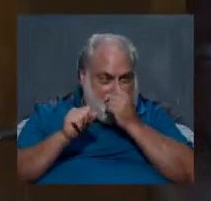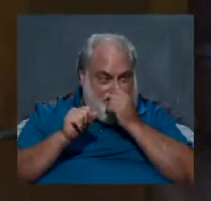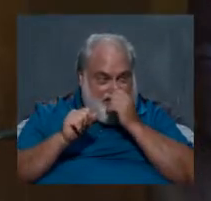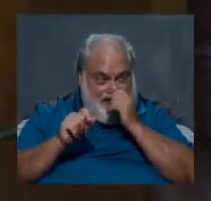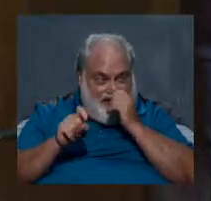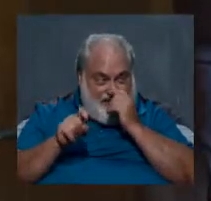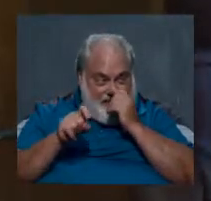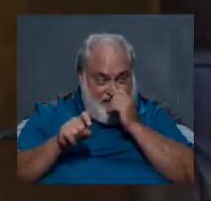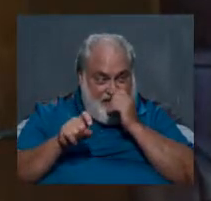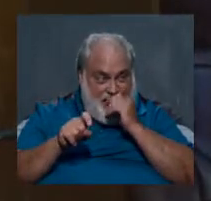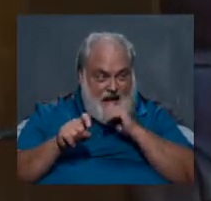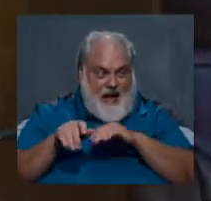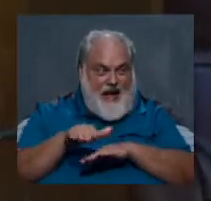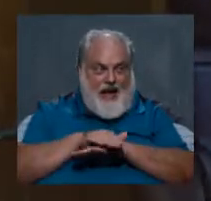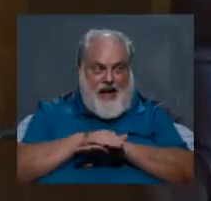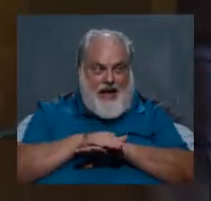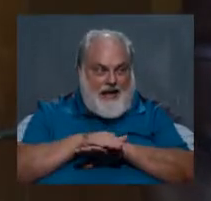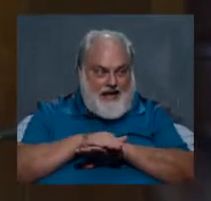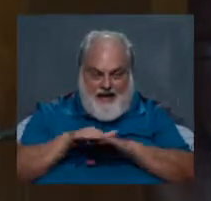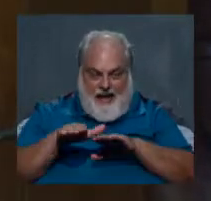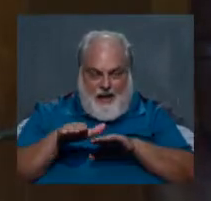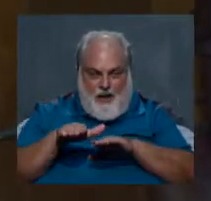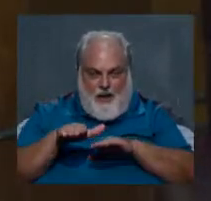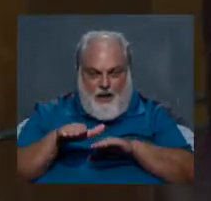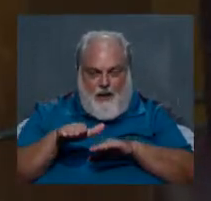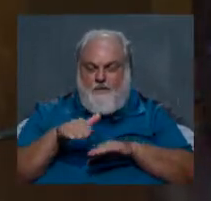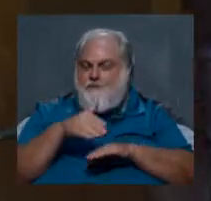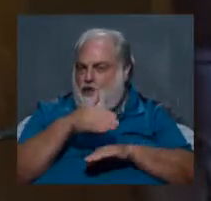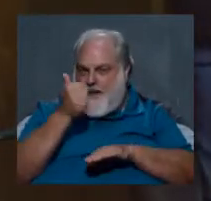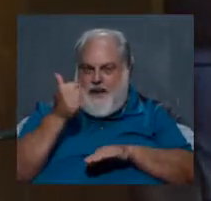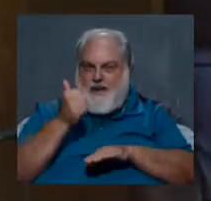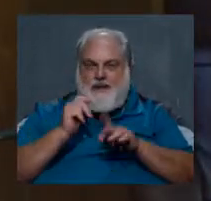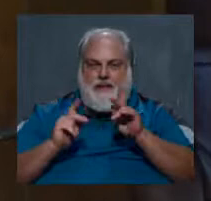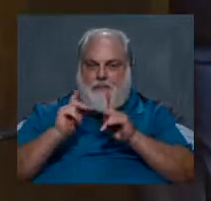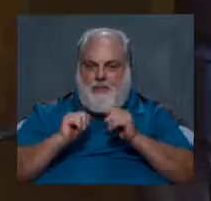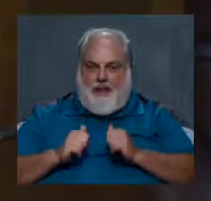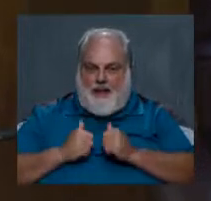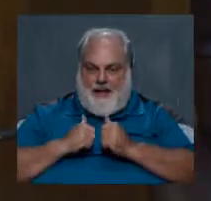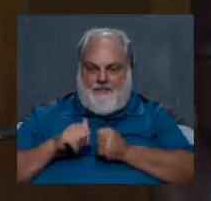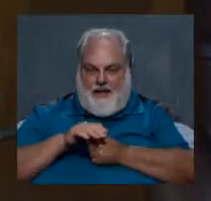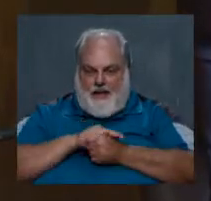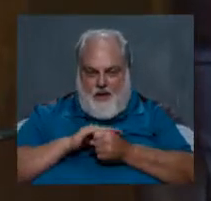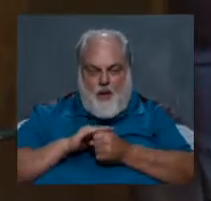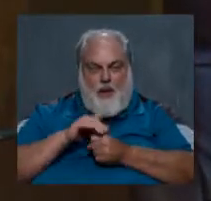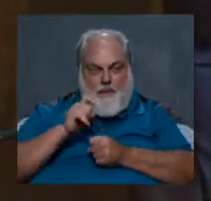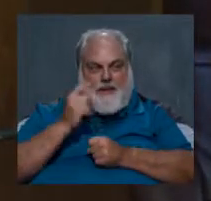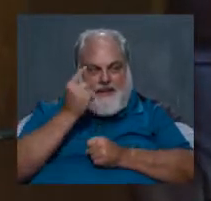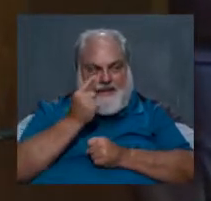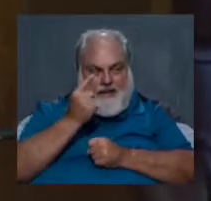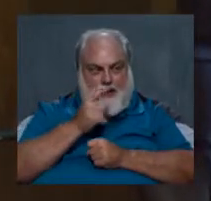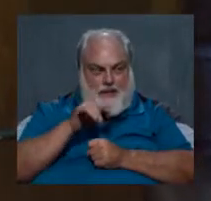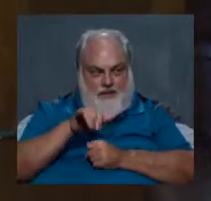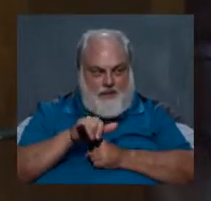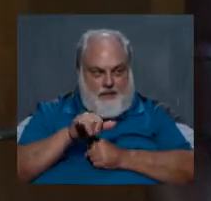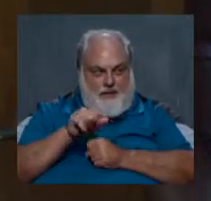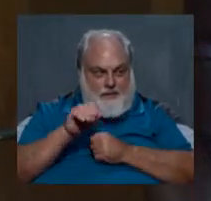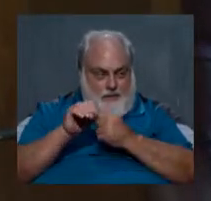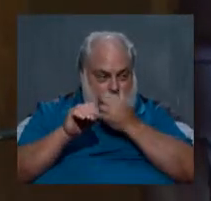necessary, I can't just forget the neighborhoods. And I think that we need to consider that. I think